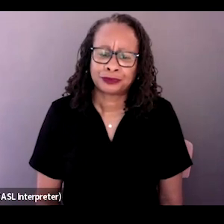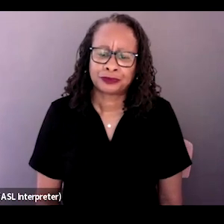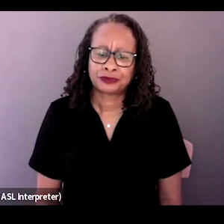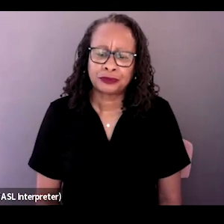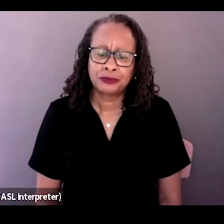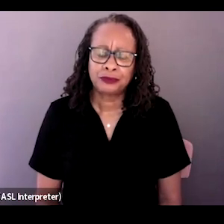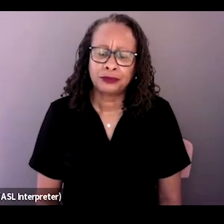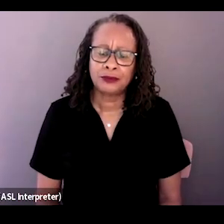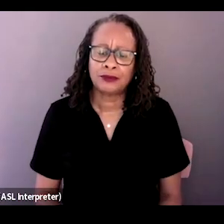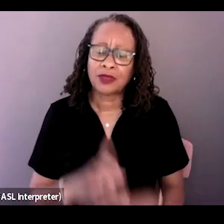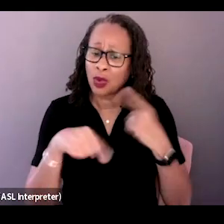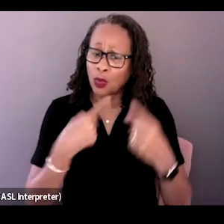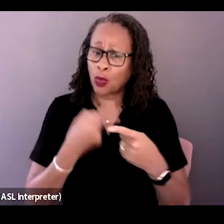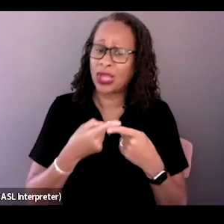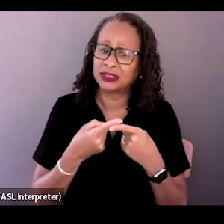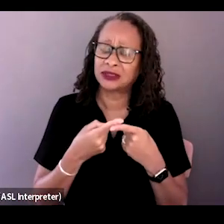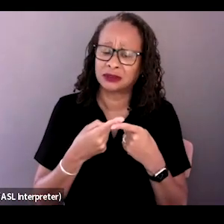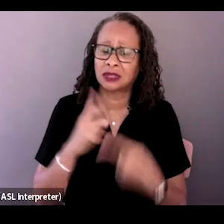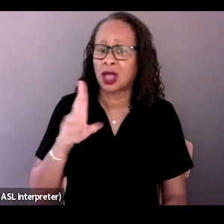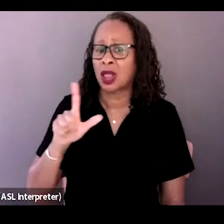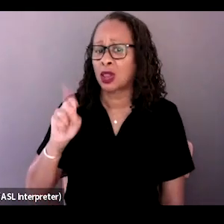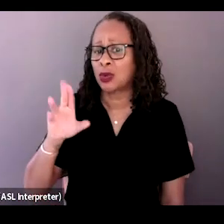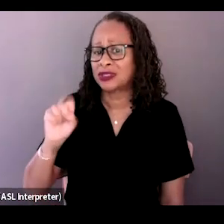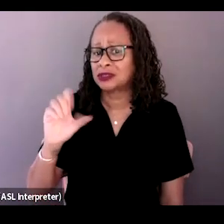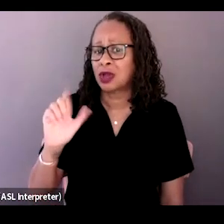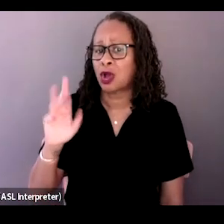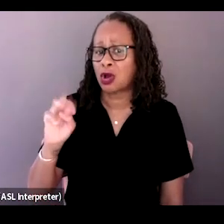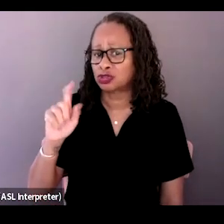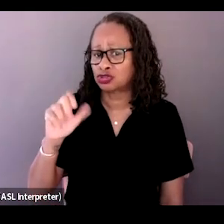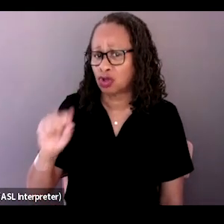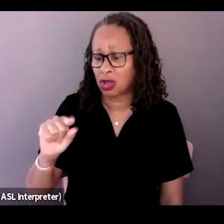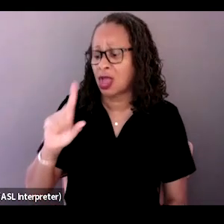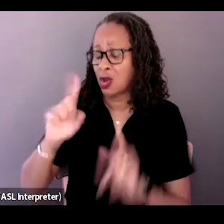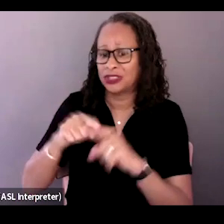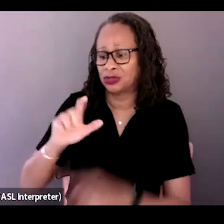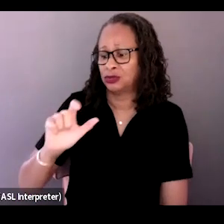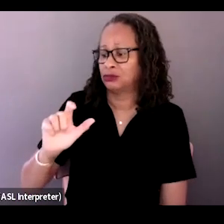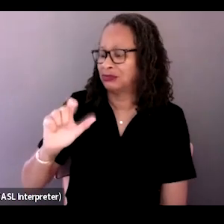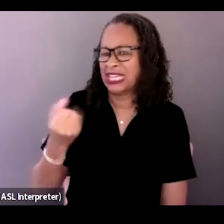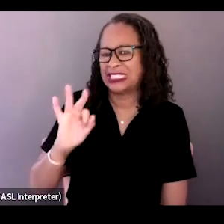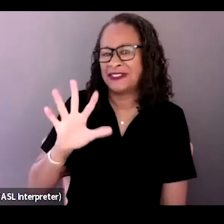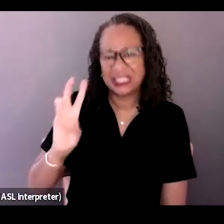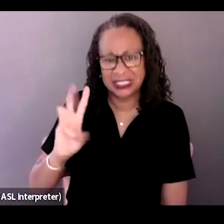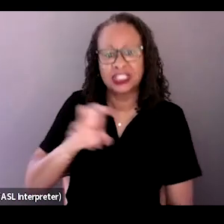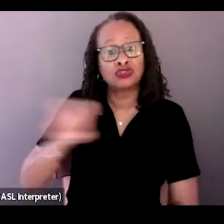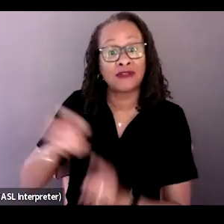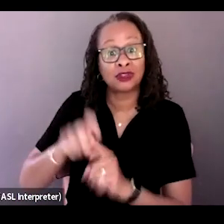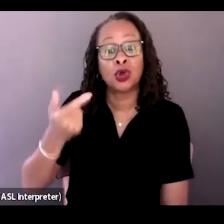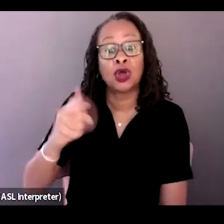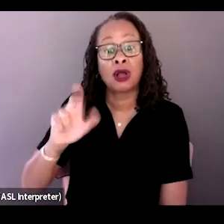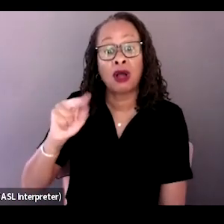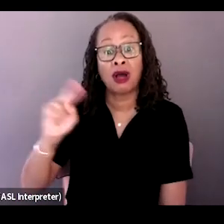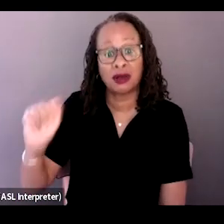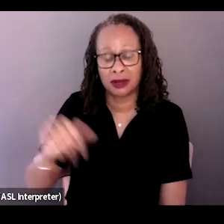You know, when Louis Armstrong went over in 1956 to Ghana, you know, and it was the moment,